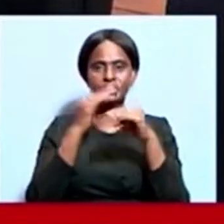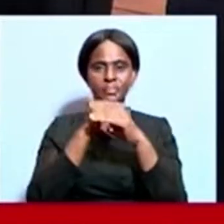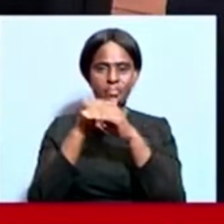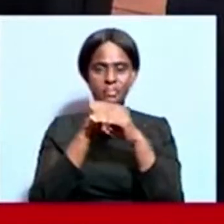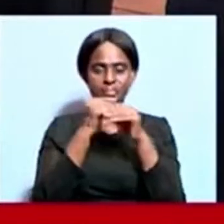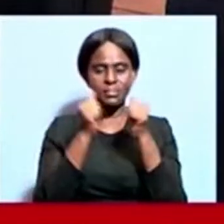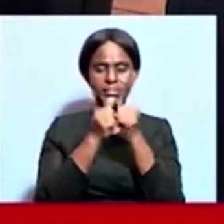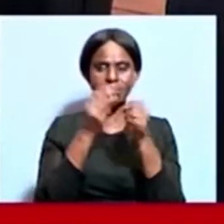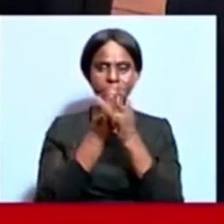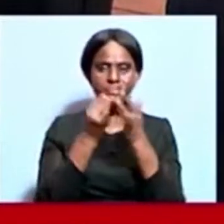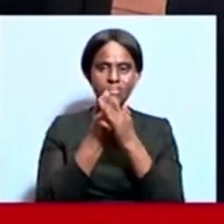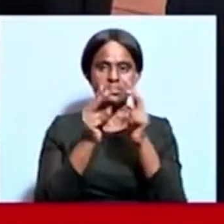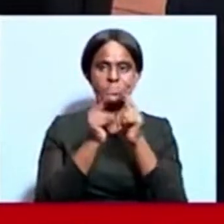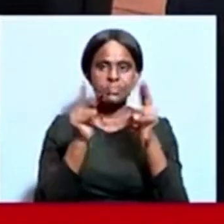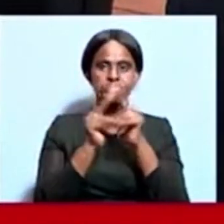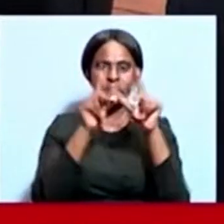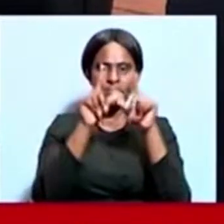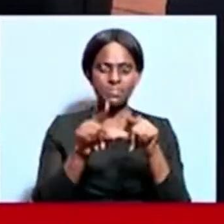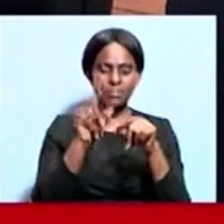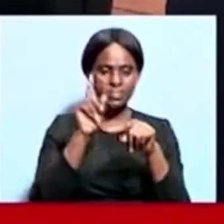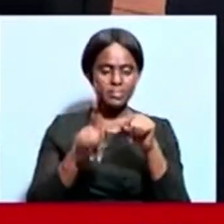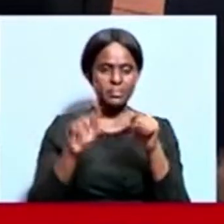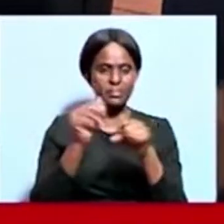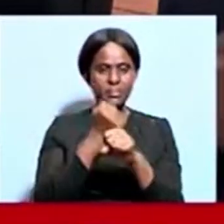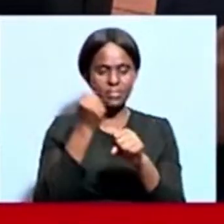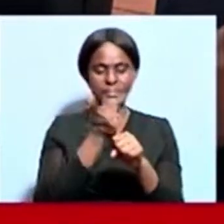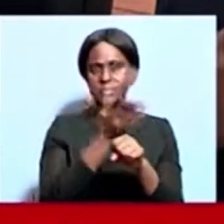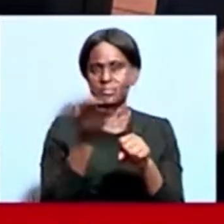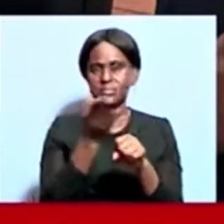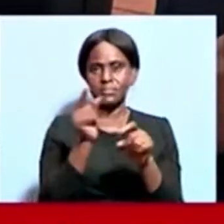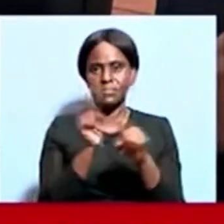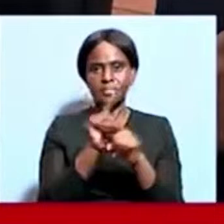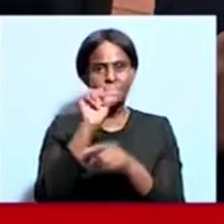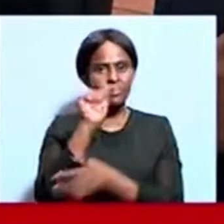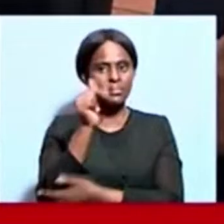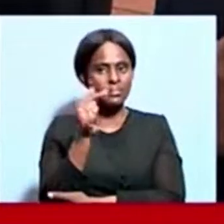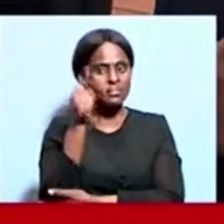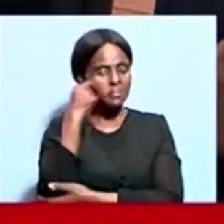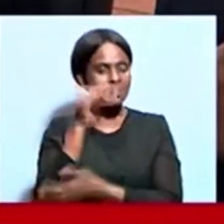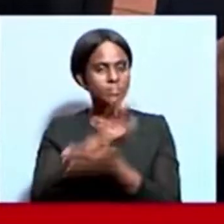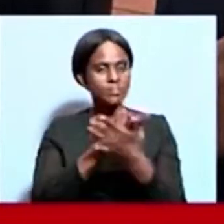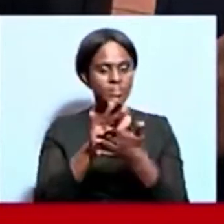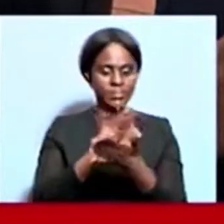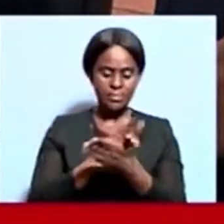were low, we cannot take to